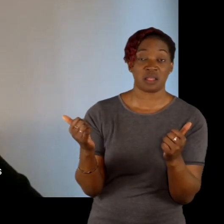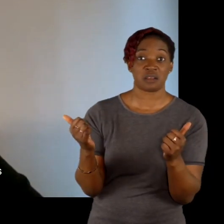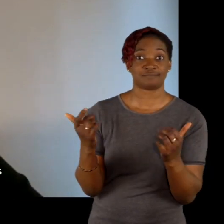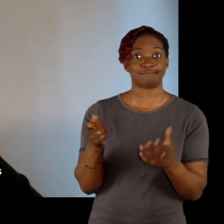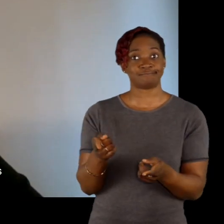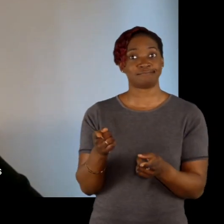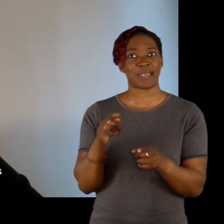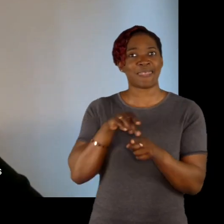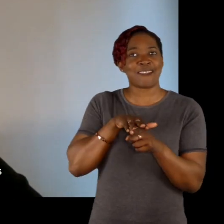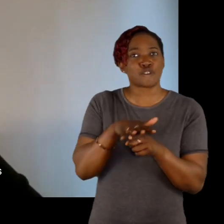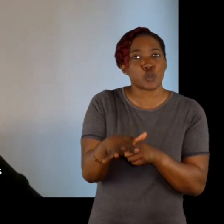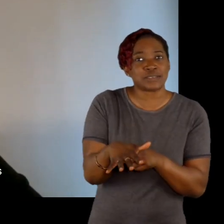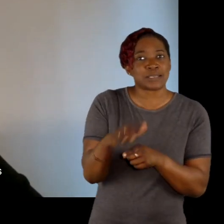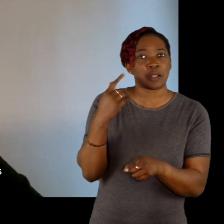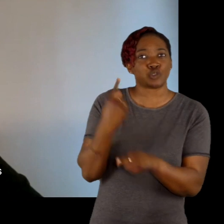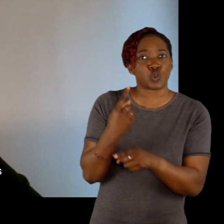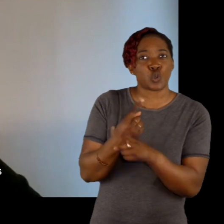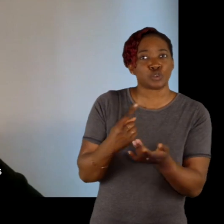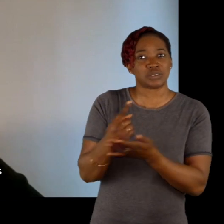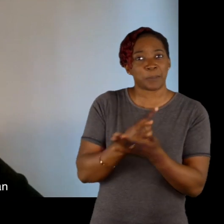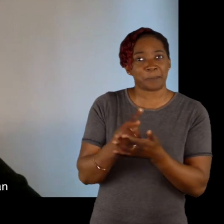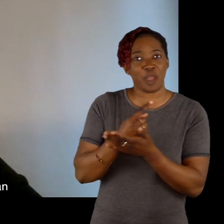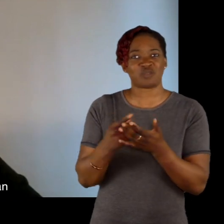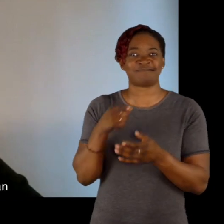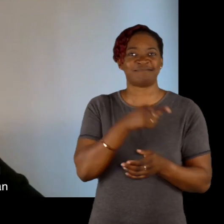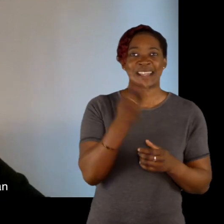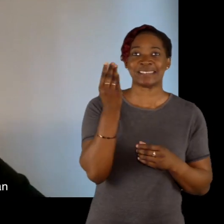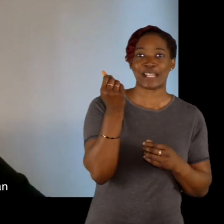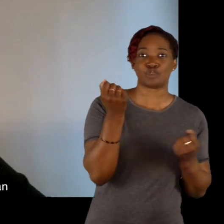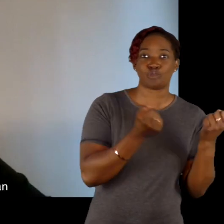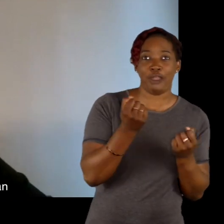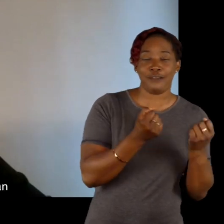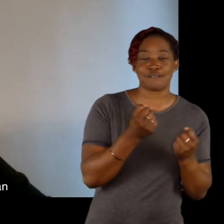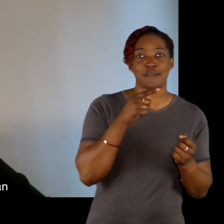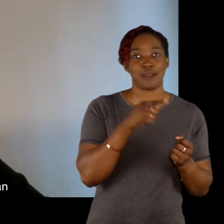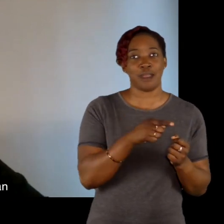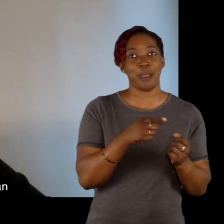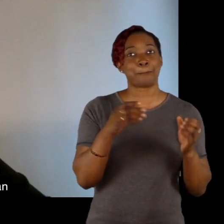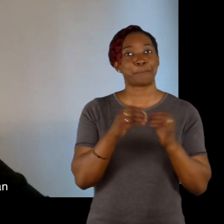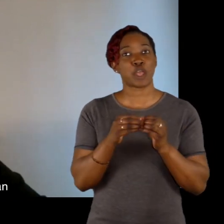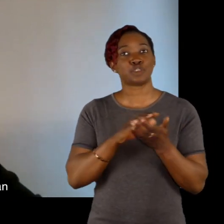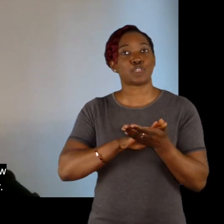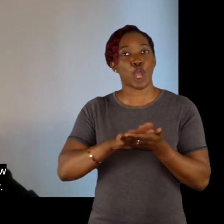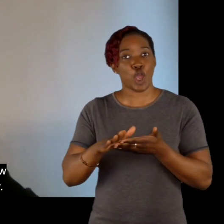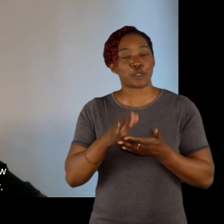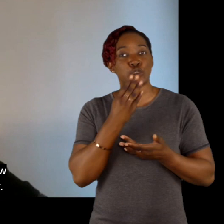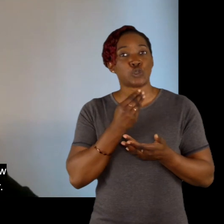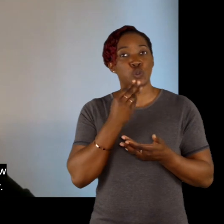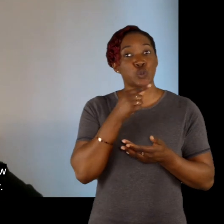I think the kind of influences that we talked about, especially Taxi Driver, and the way that Bernard Herrmann kind